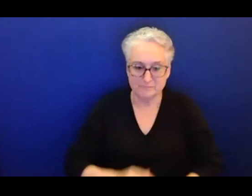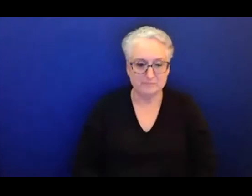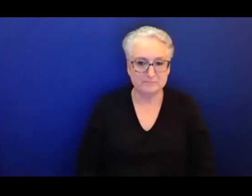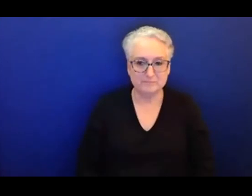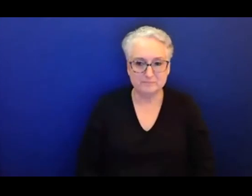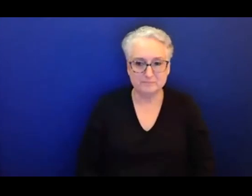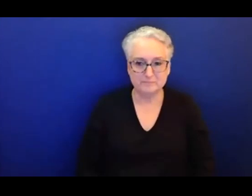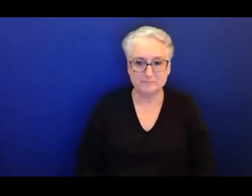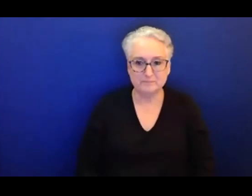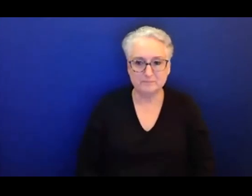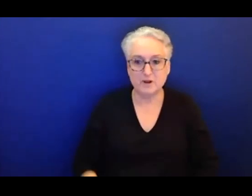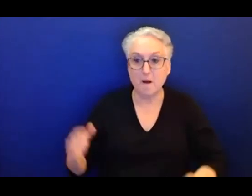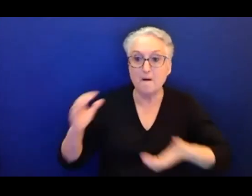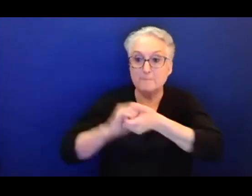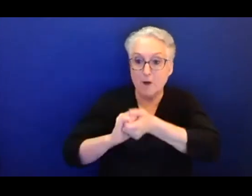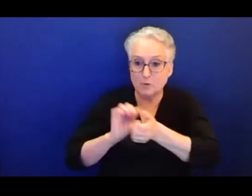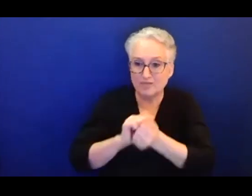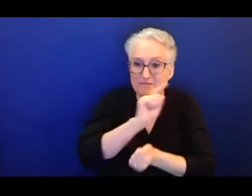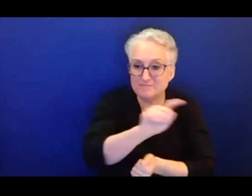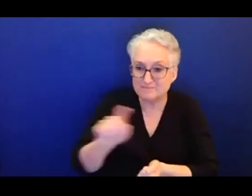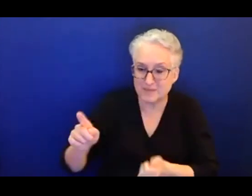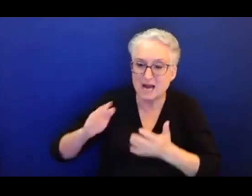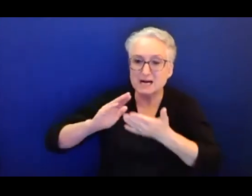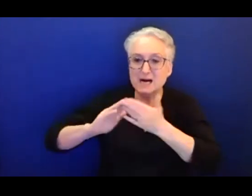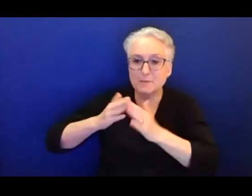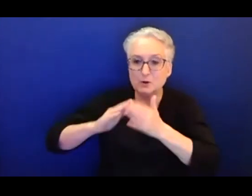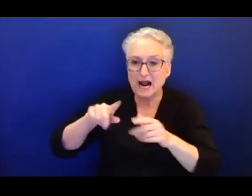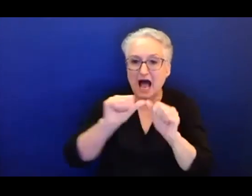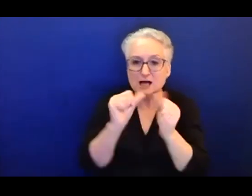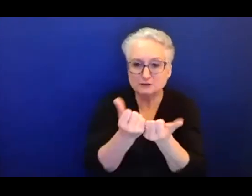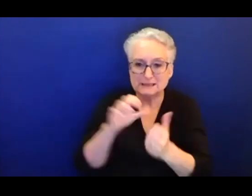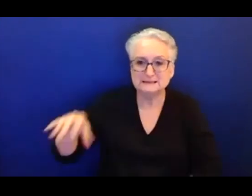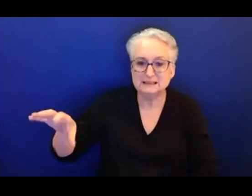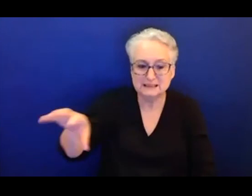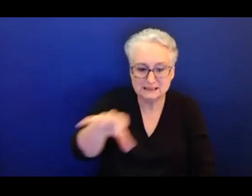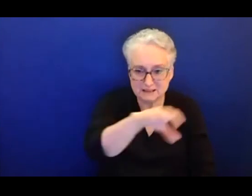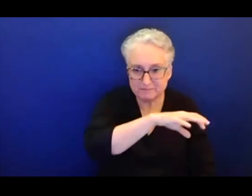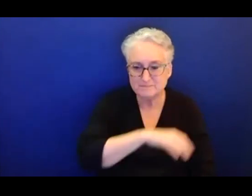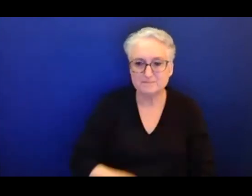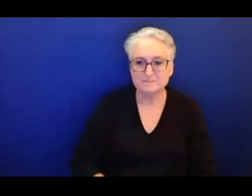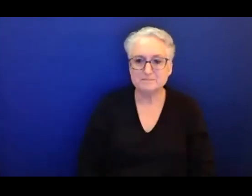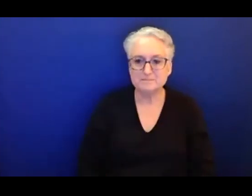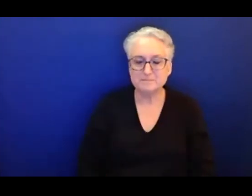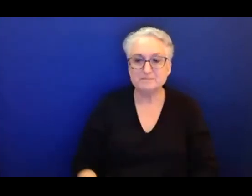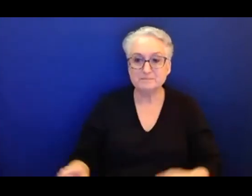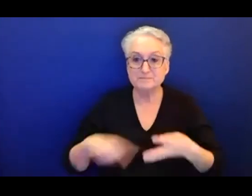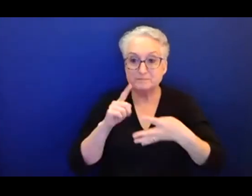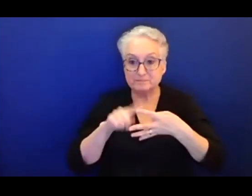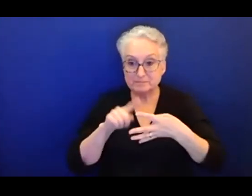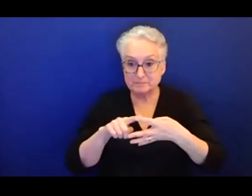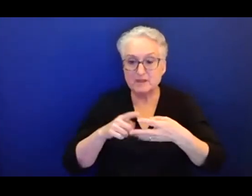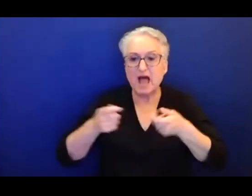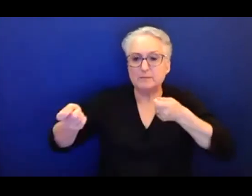housing services. There are funds included for administration of the Emergency Solutions Program,